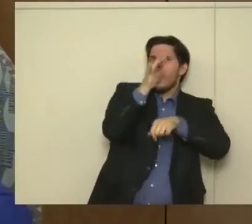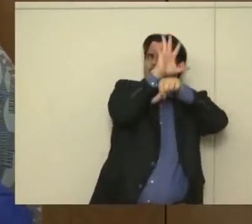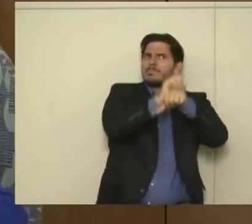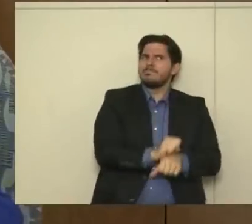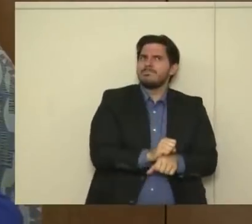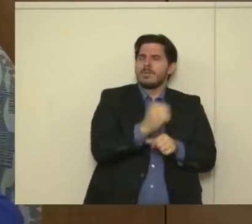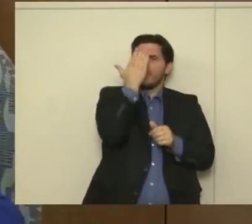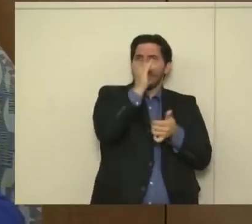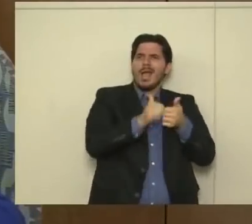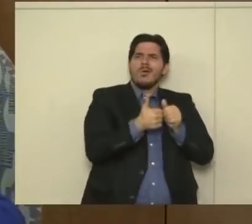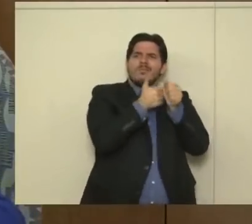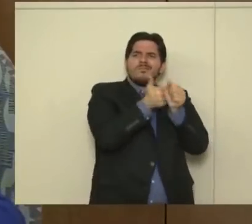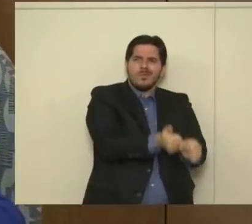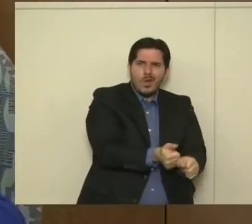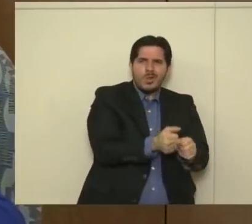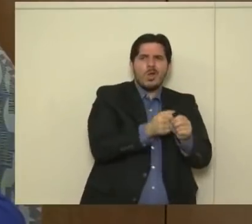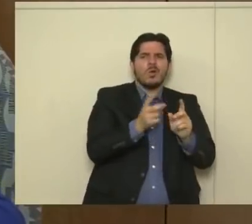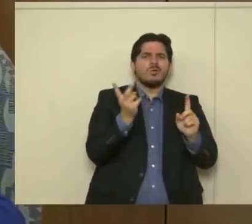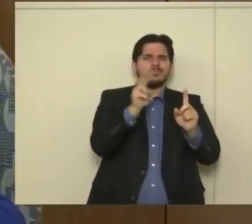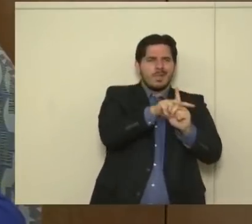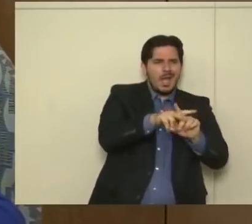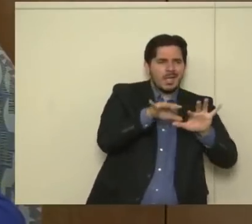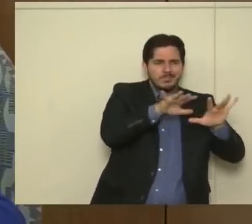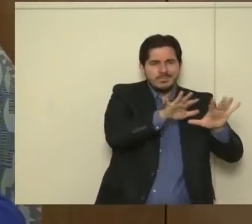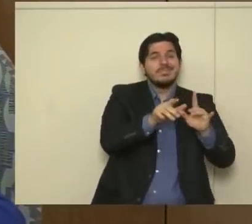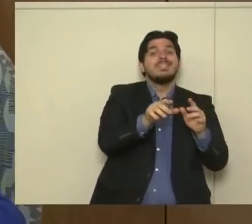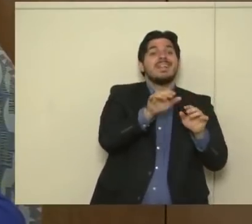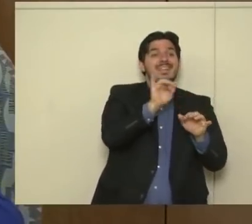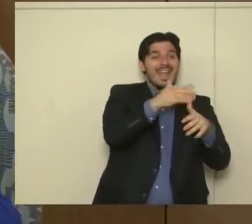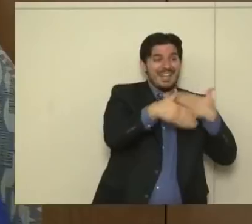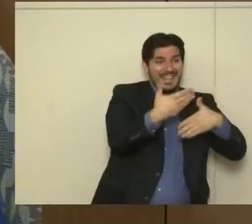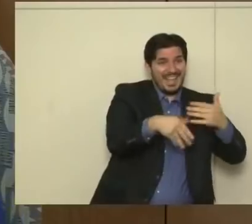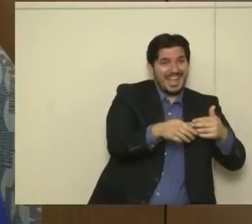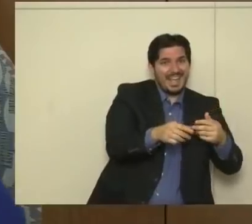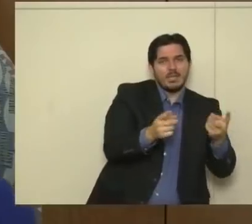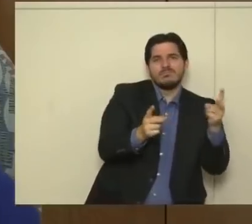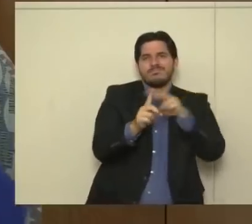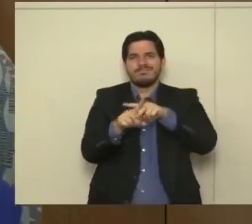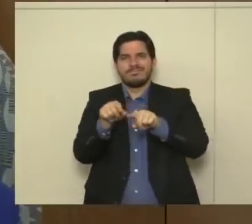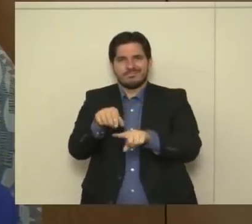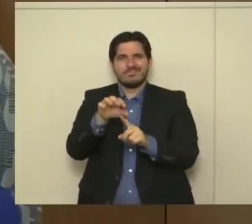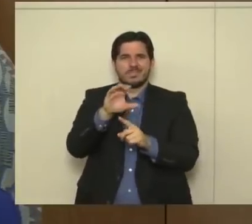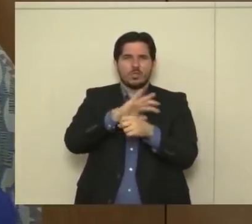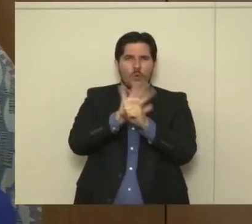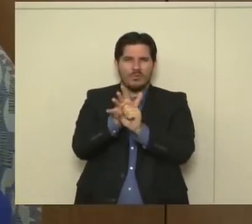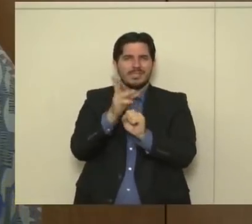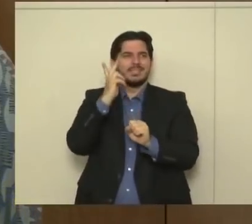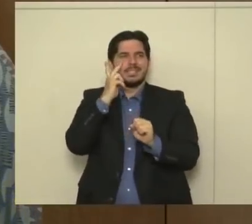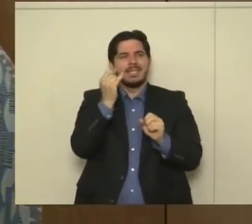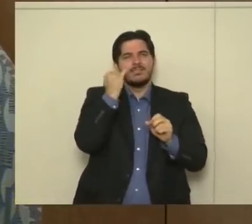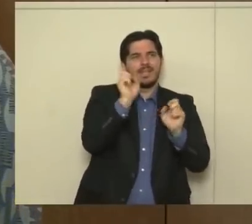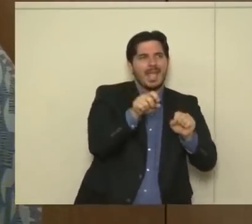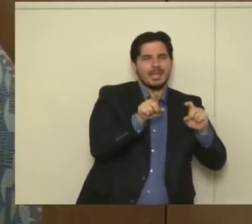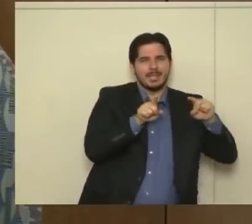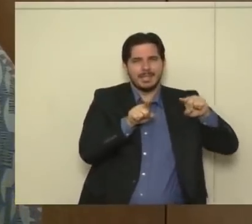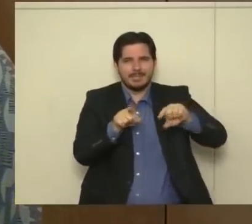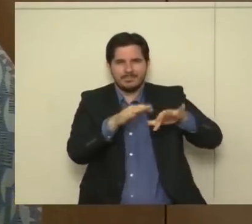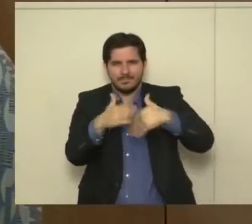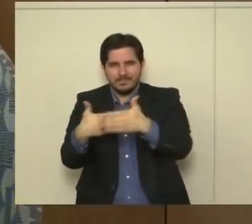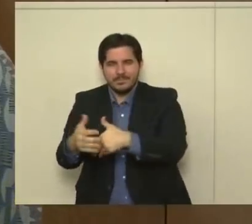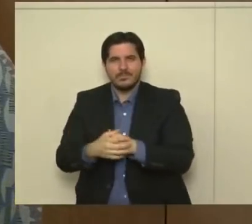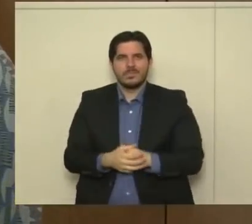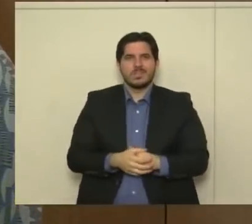related to how you get into the Medicaid program, any number of things. So doctors, nurses,